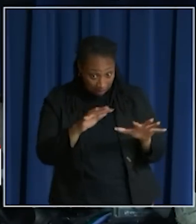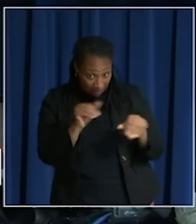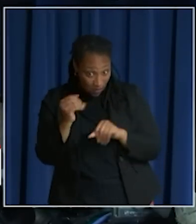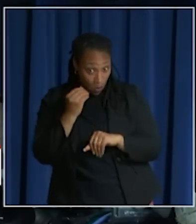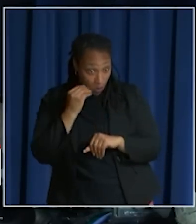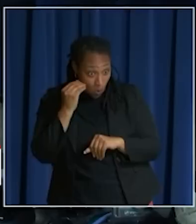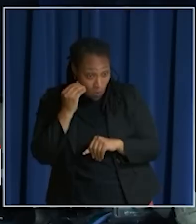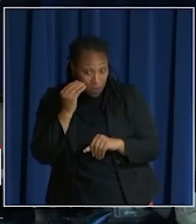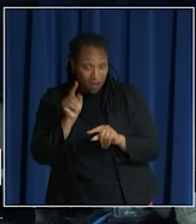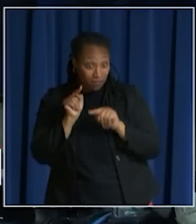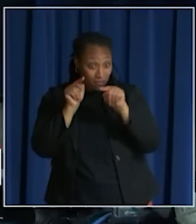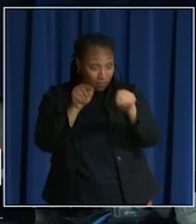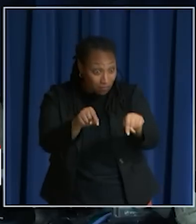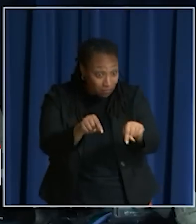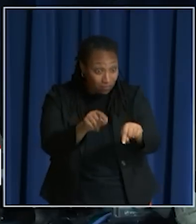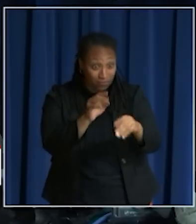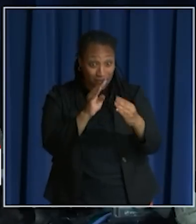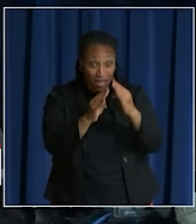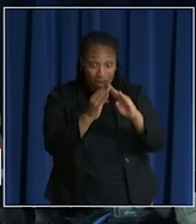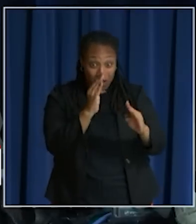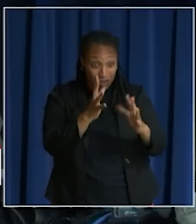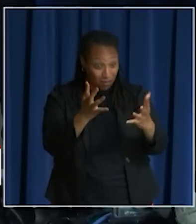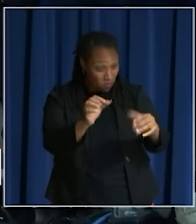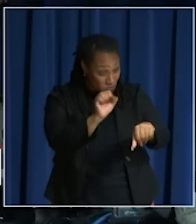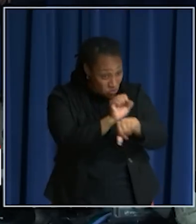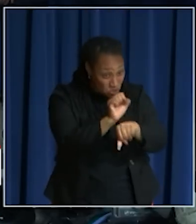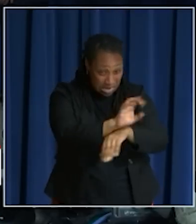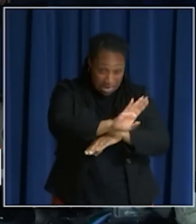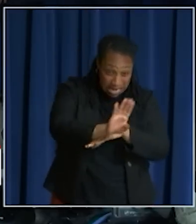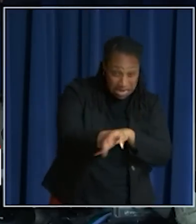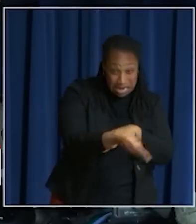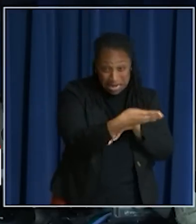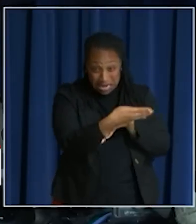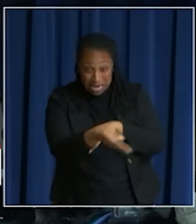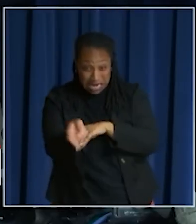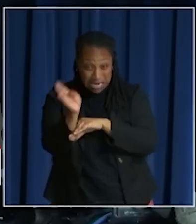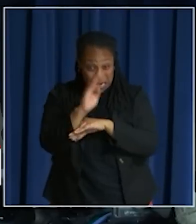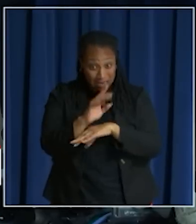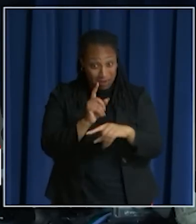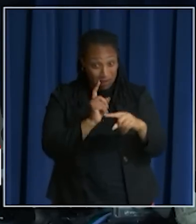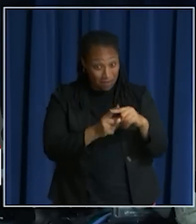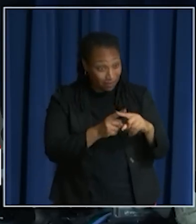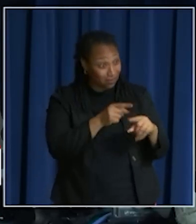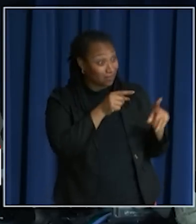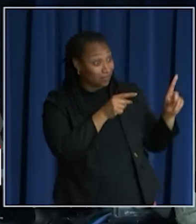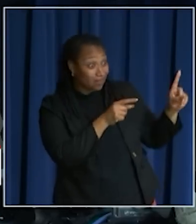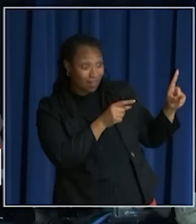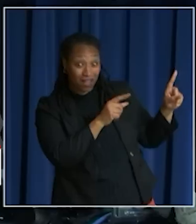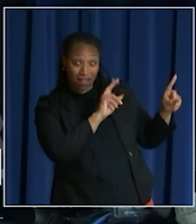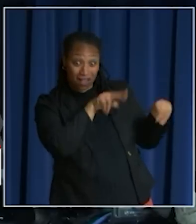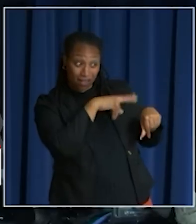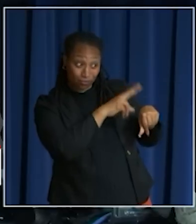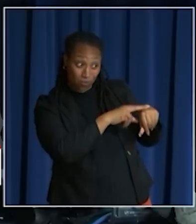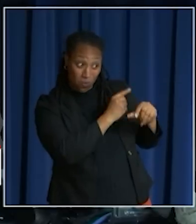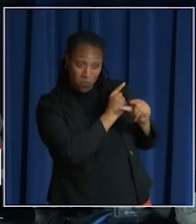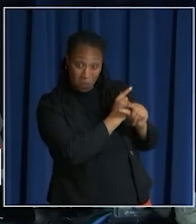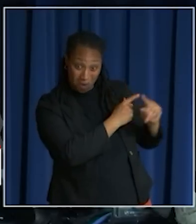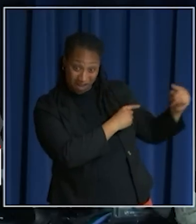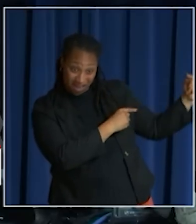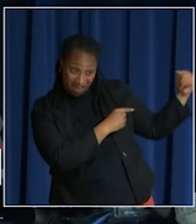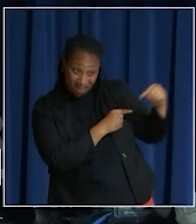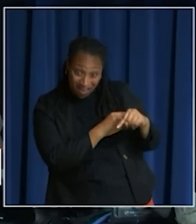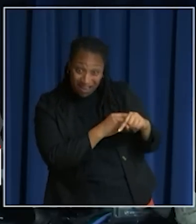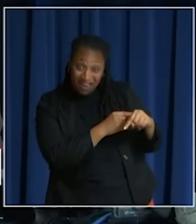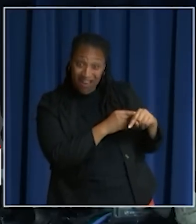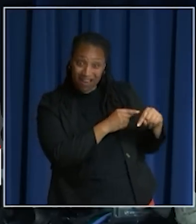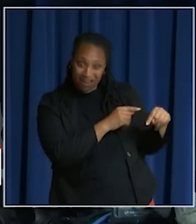double shifts. If our National Guard are deployed, they're leaving their primary mission to come. We